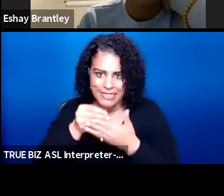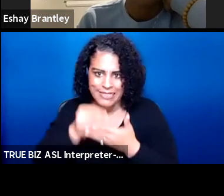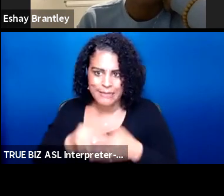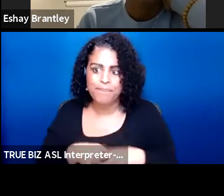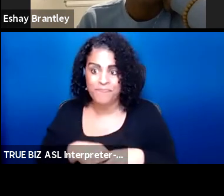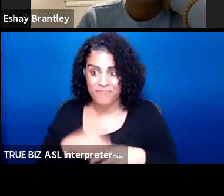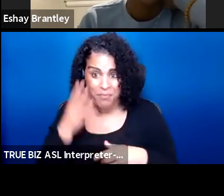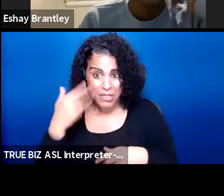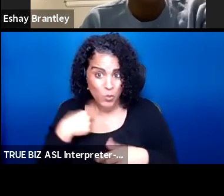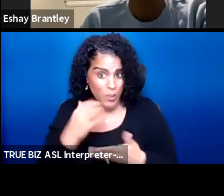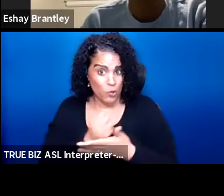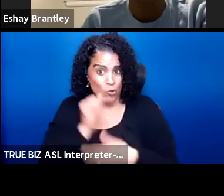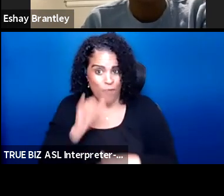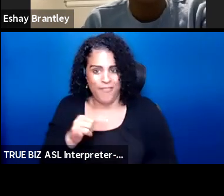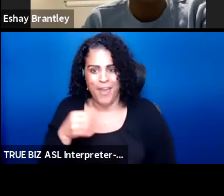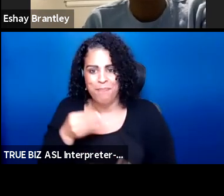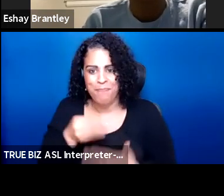because we deserve it.